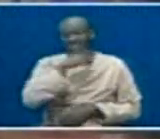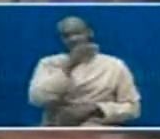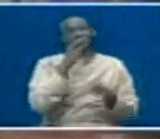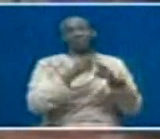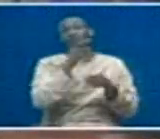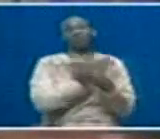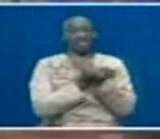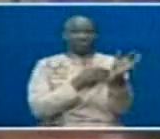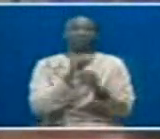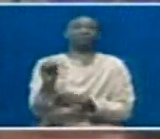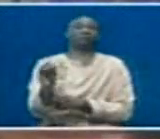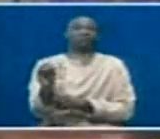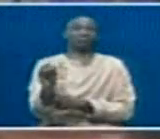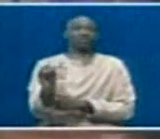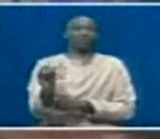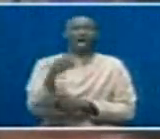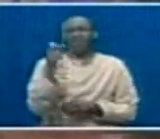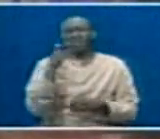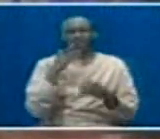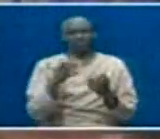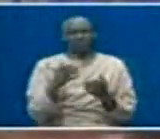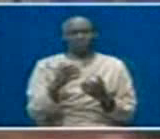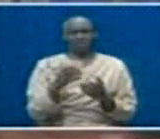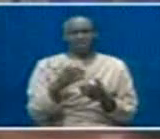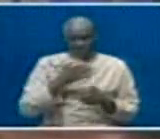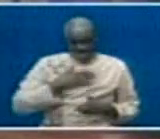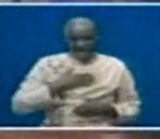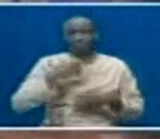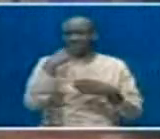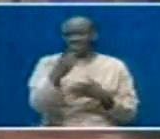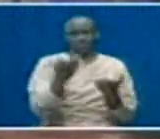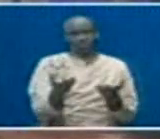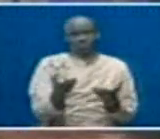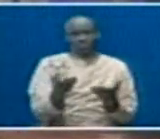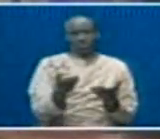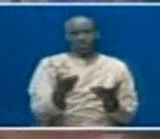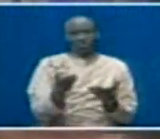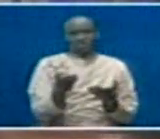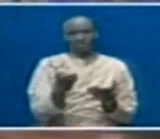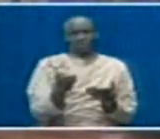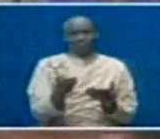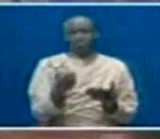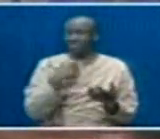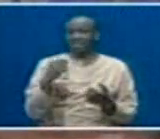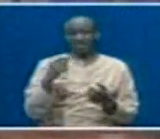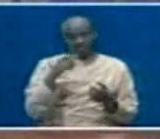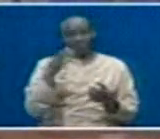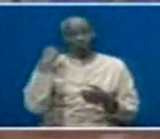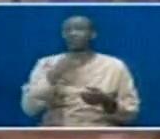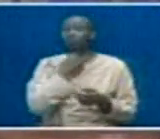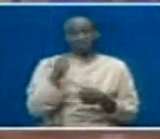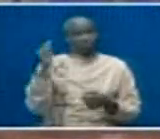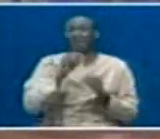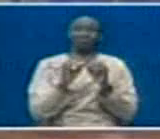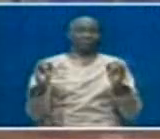And what you call it? I'm giving you like it was. Actually, I didn't want to come to do this Ali